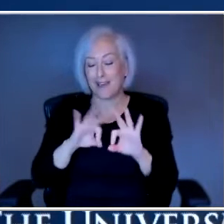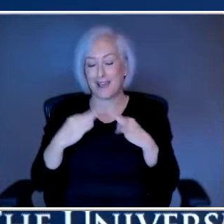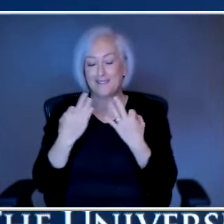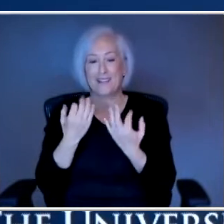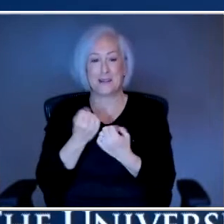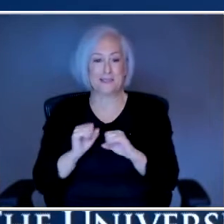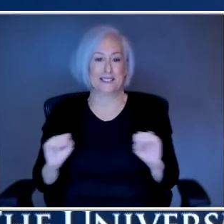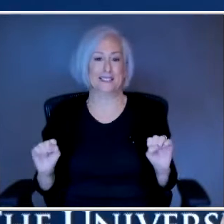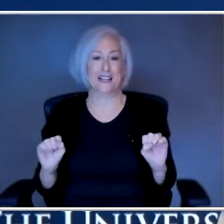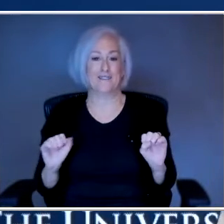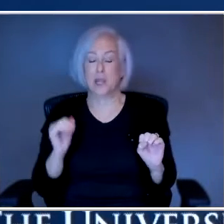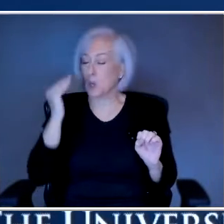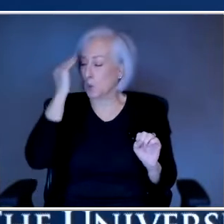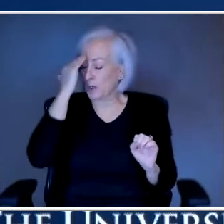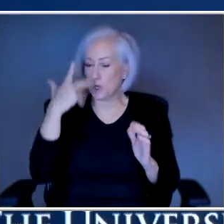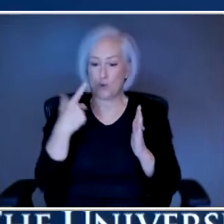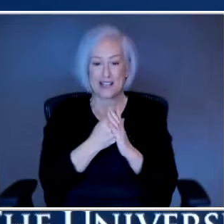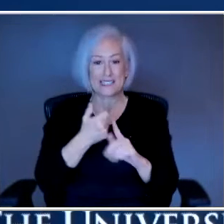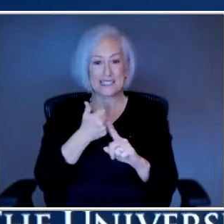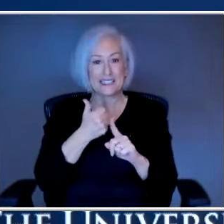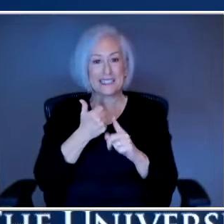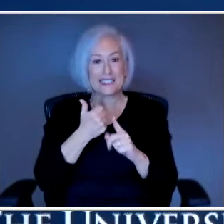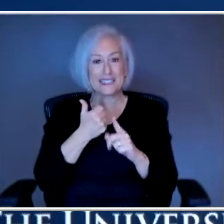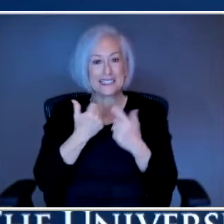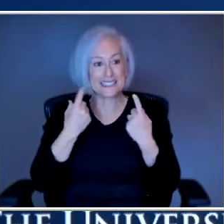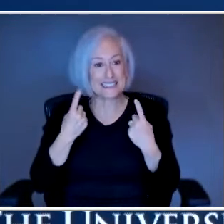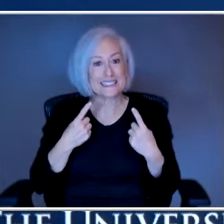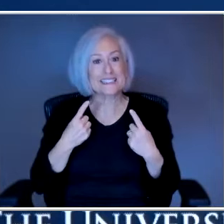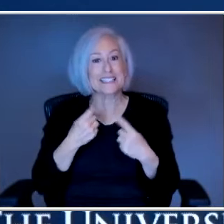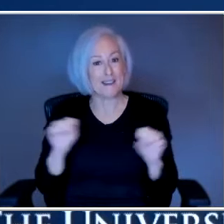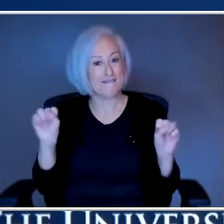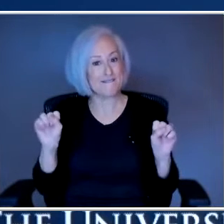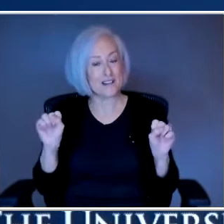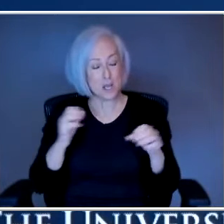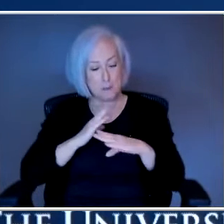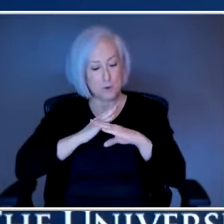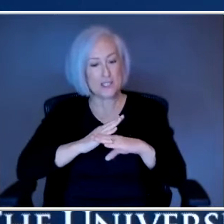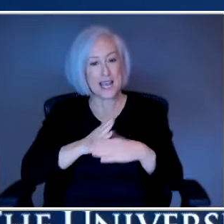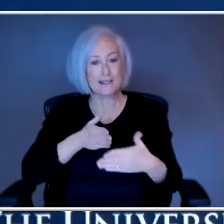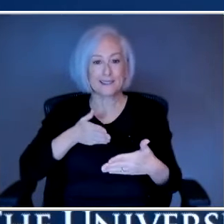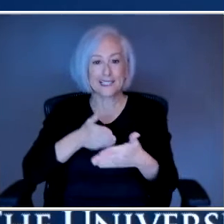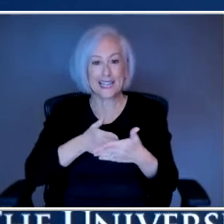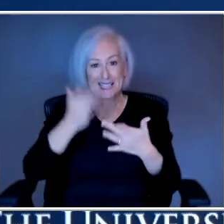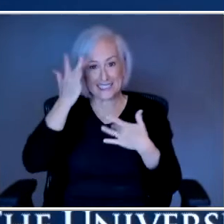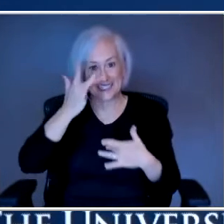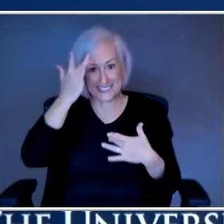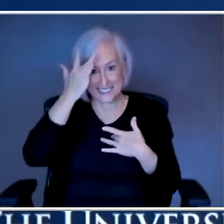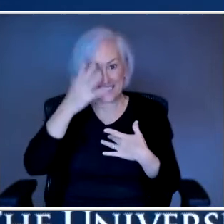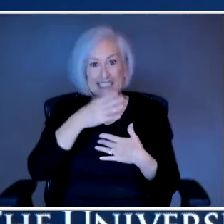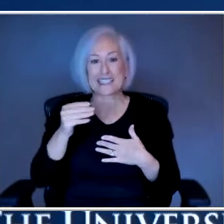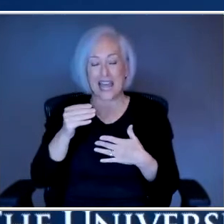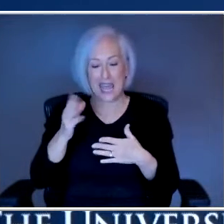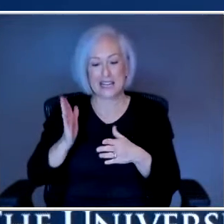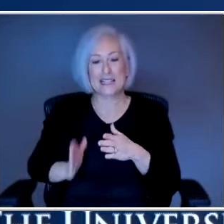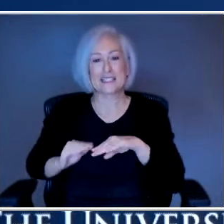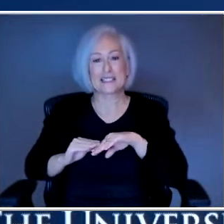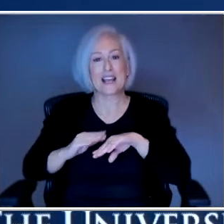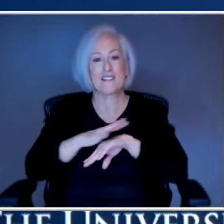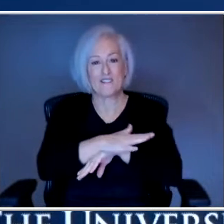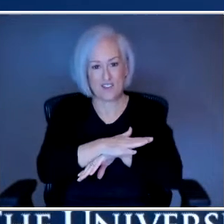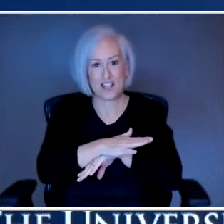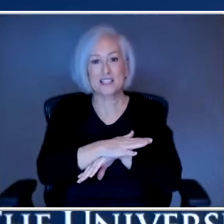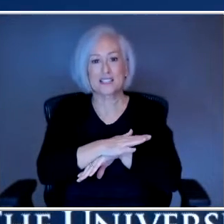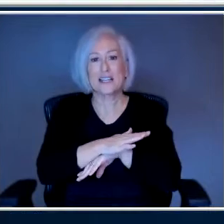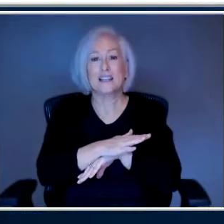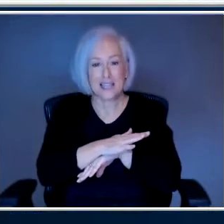themselves are safe, and they do protect against the disease and the side effects and the pathogenic effects of those diseases